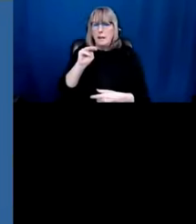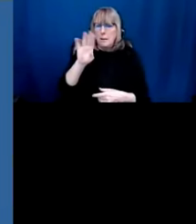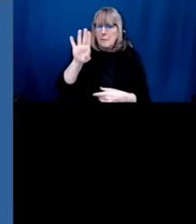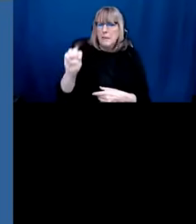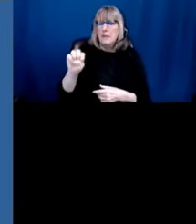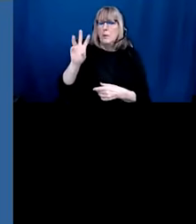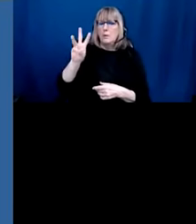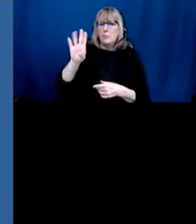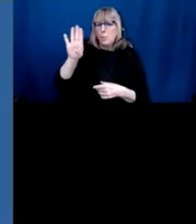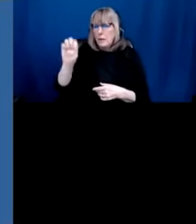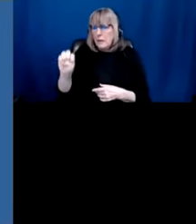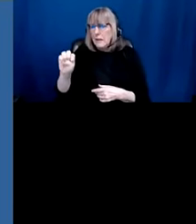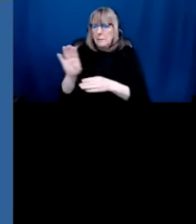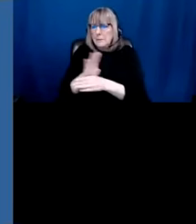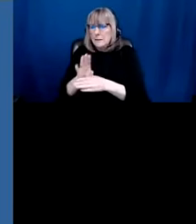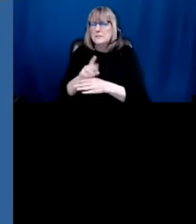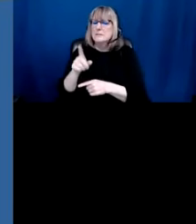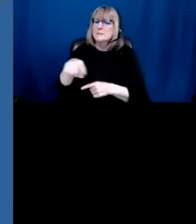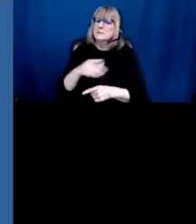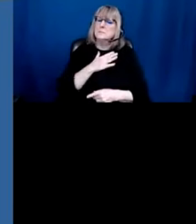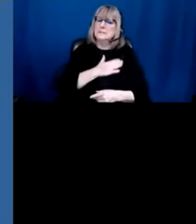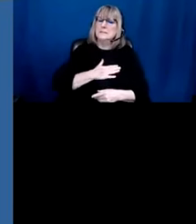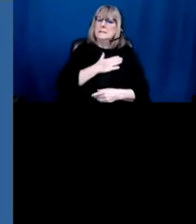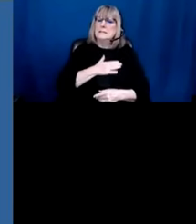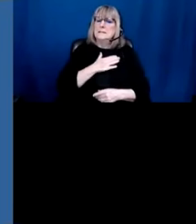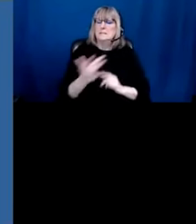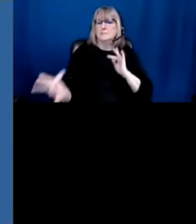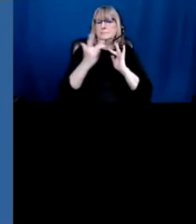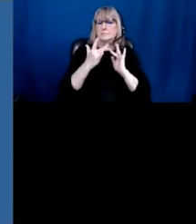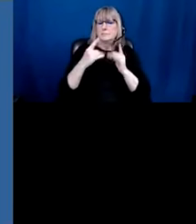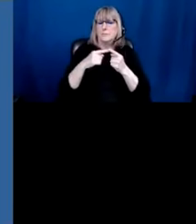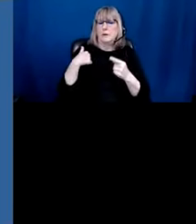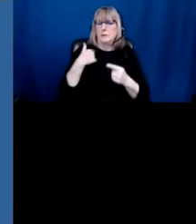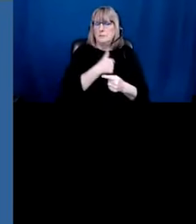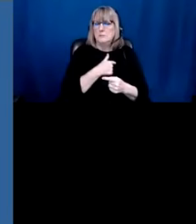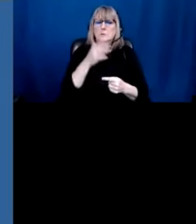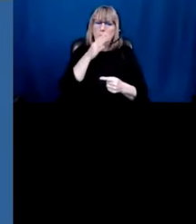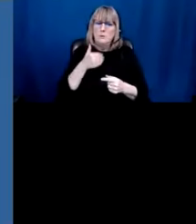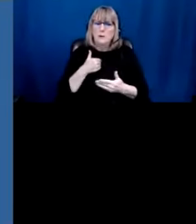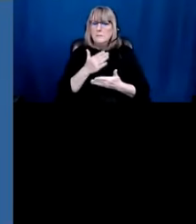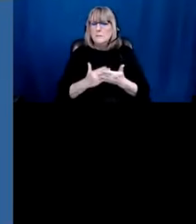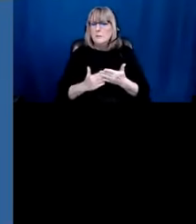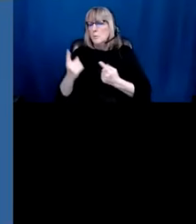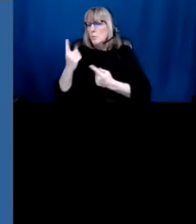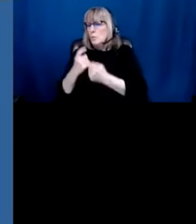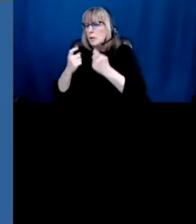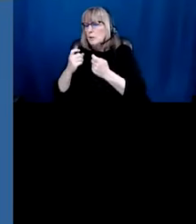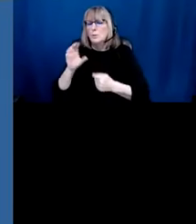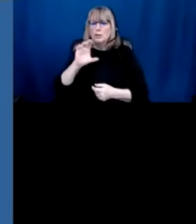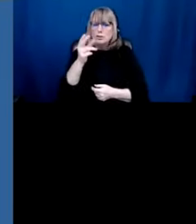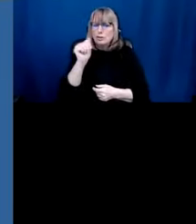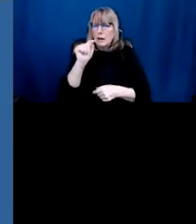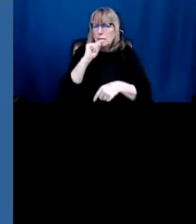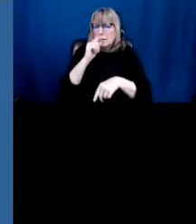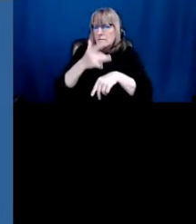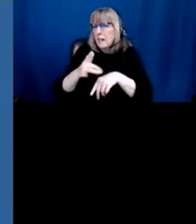WB businesses, please feel free ¿Alguien to. tiene alguna sugestión en cómo podemos mejorar la participación de